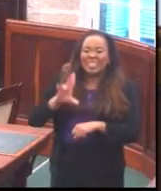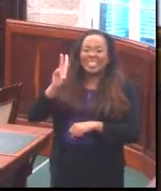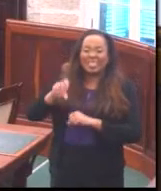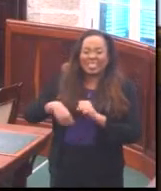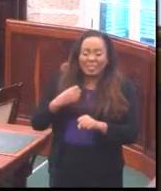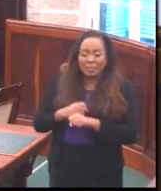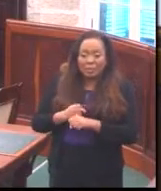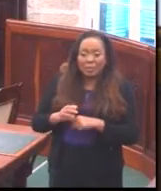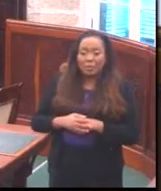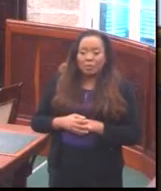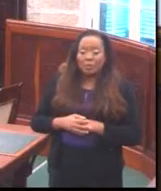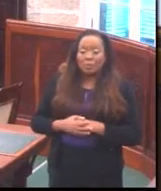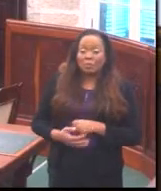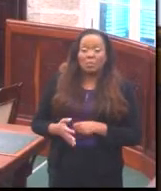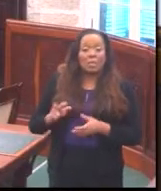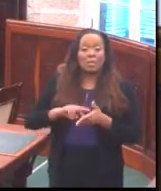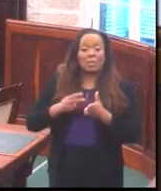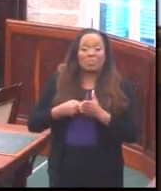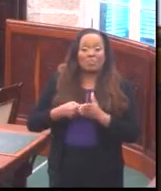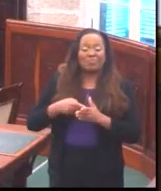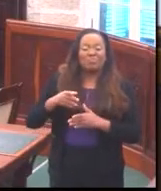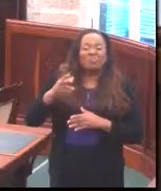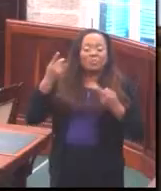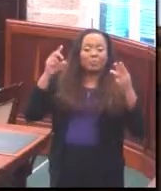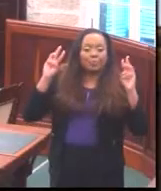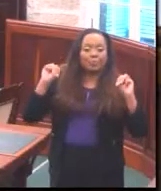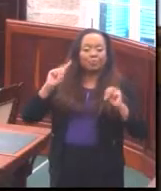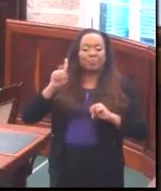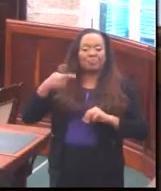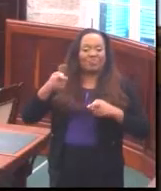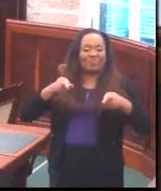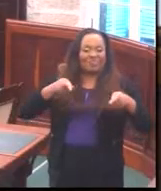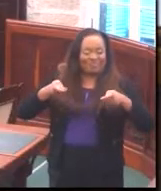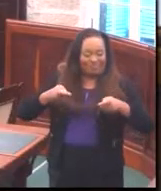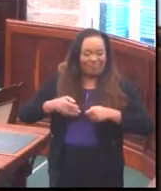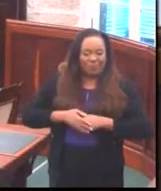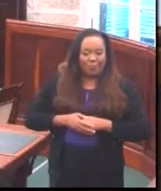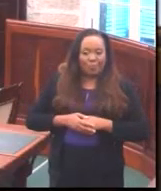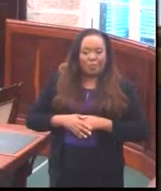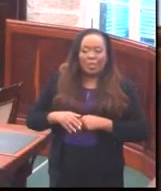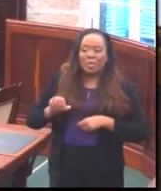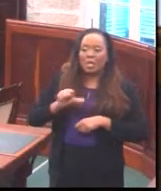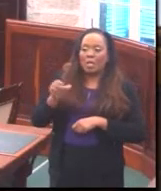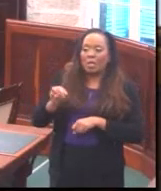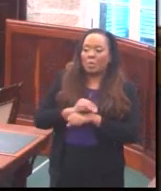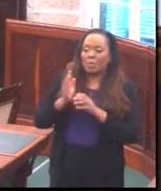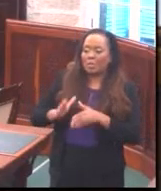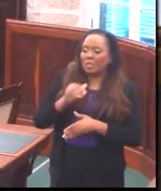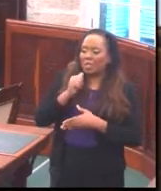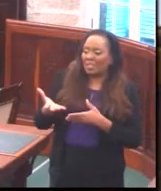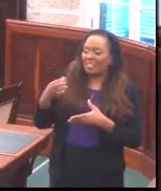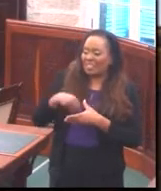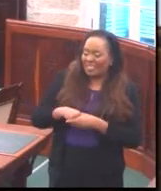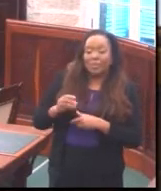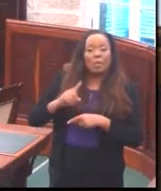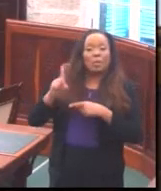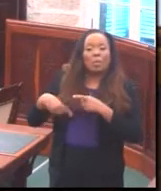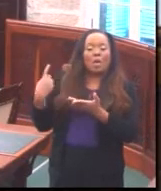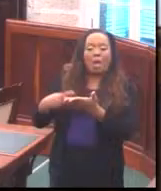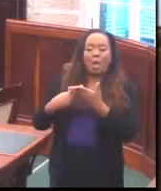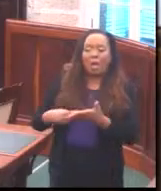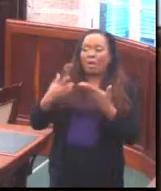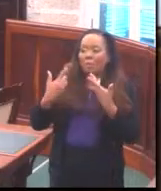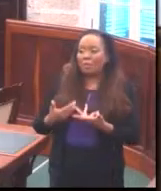One-person government. That you stand in a chamber and suggest an amendment to legislation, and by the time the debate finishes,